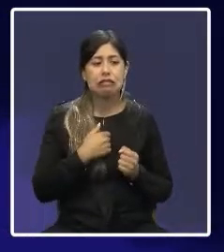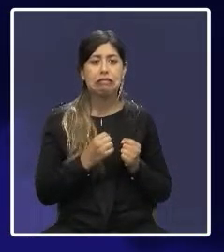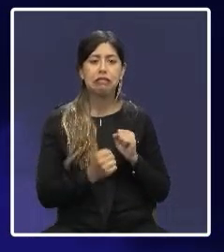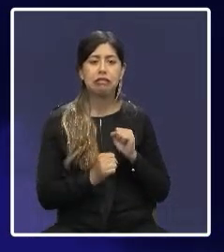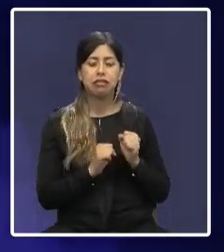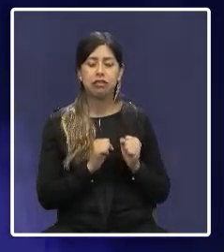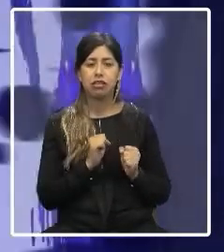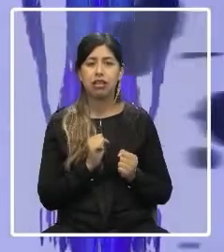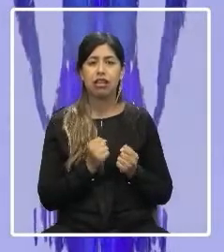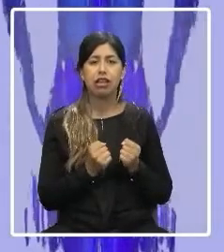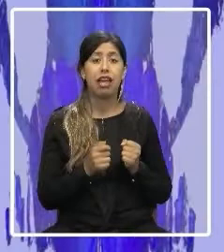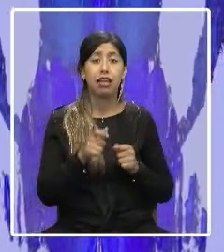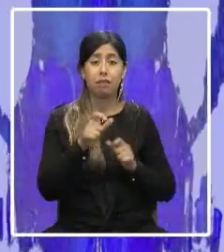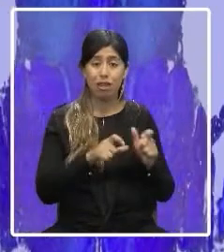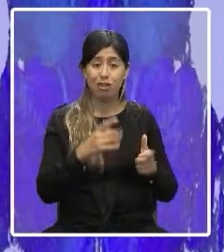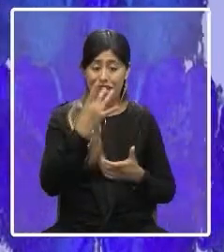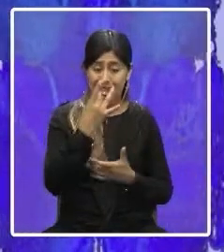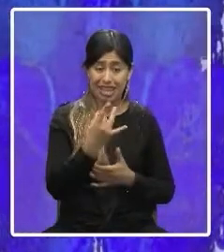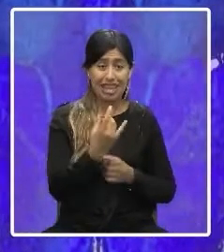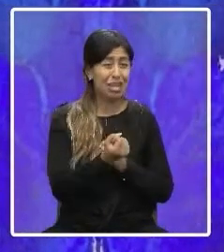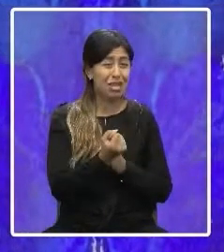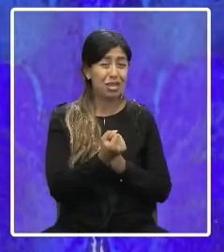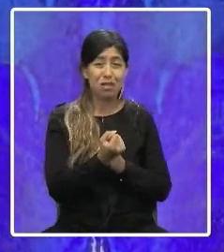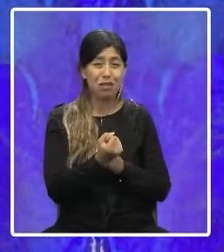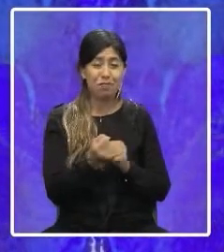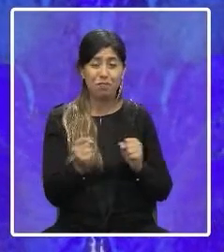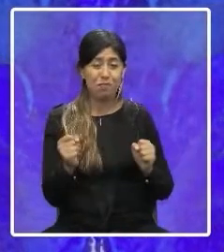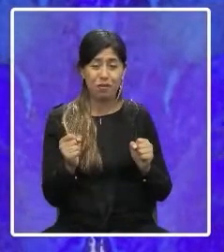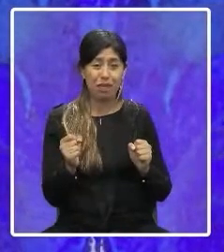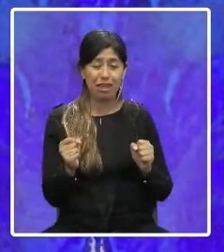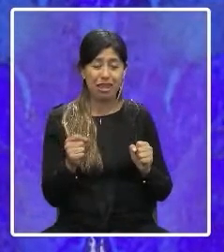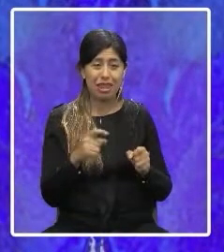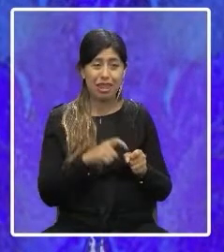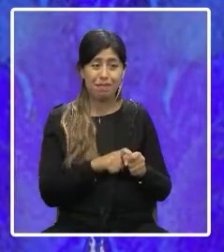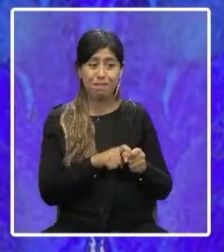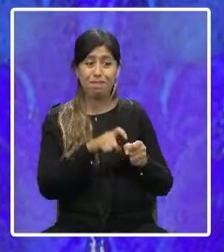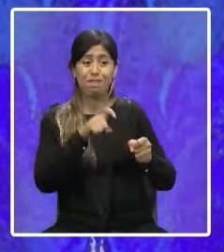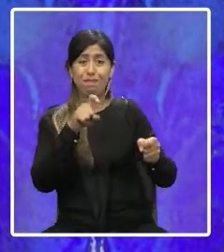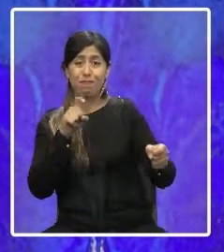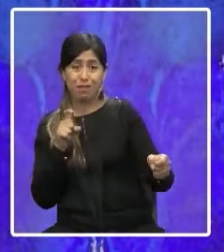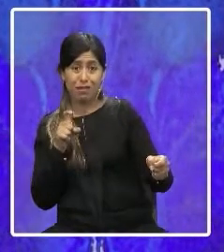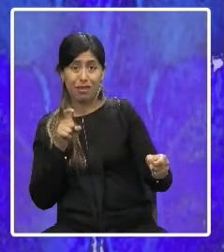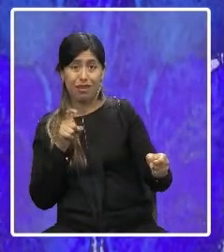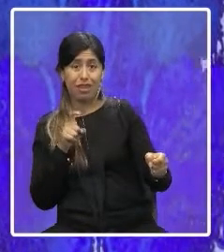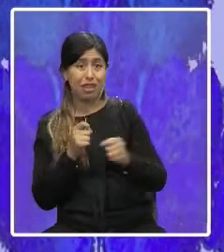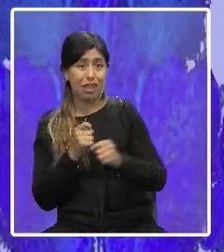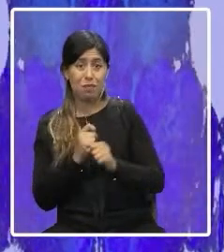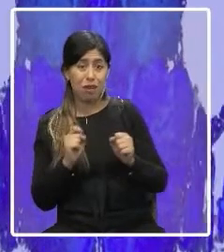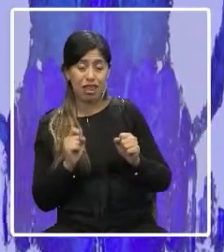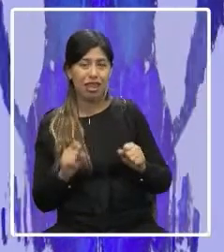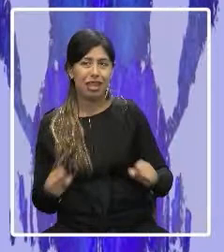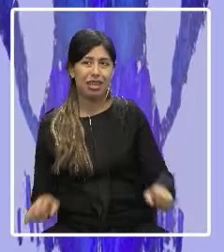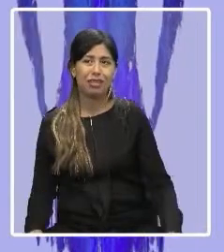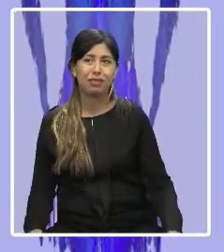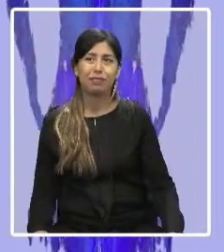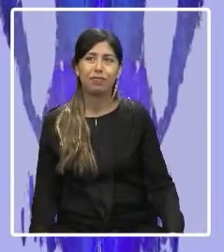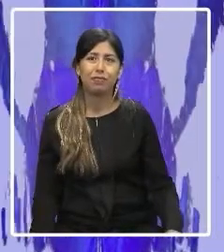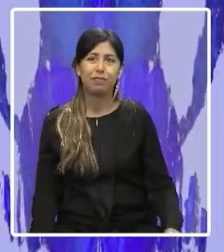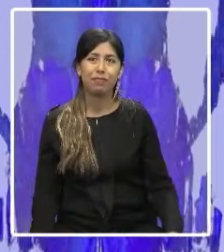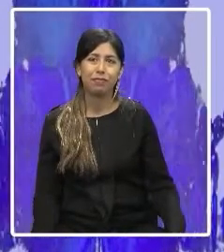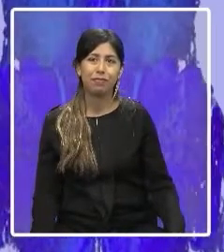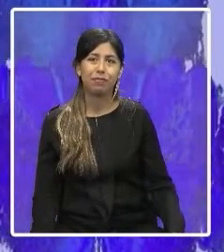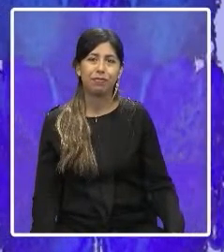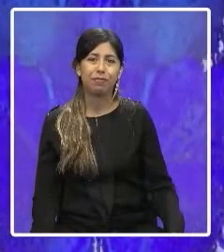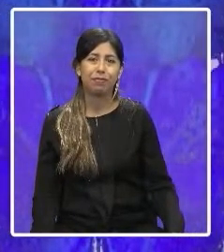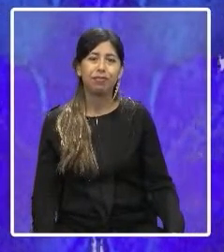social media on a psychological level, they would experience, increased irritability, increased frustration, increased moodiness, but